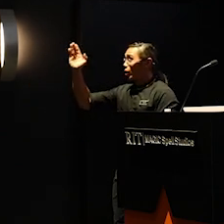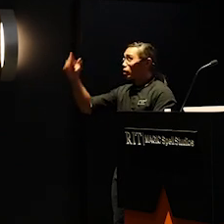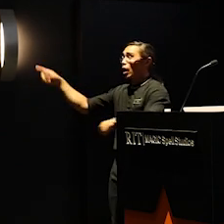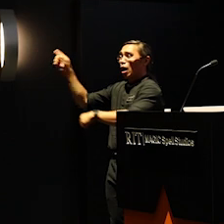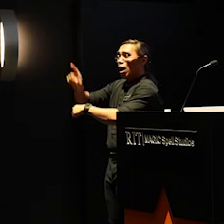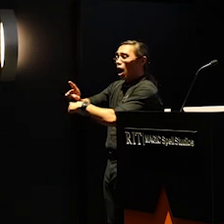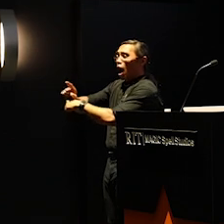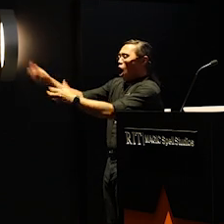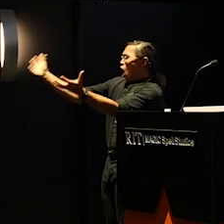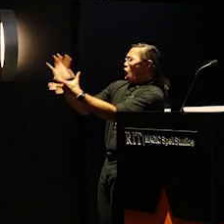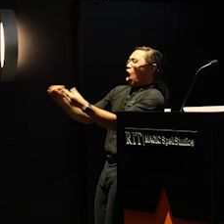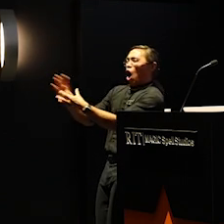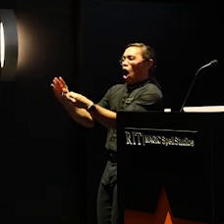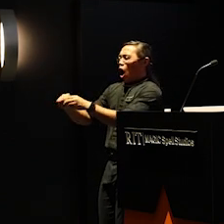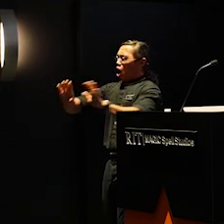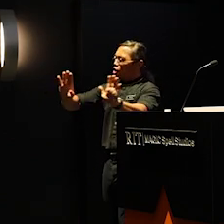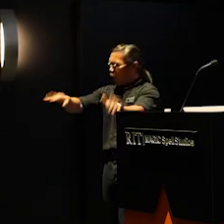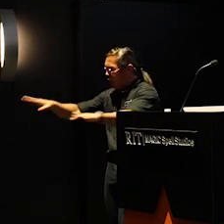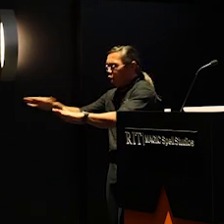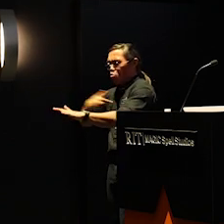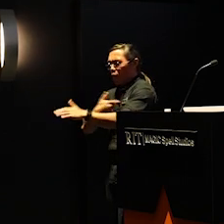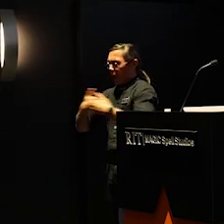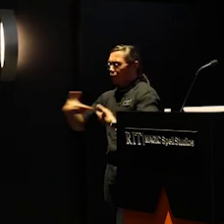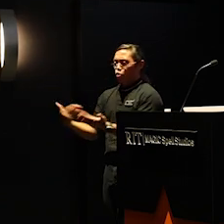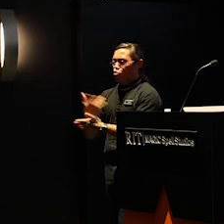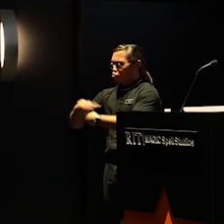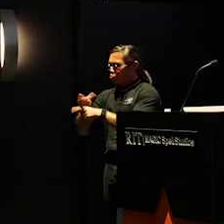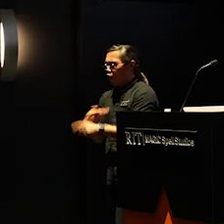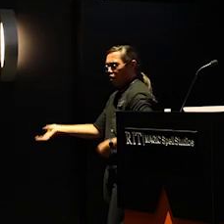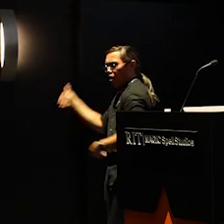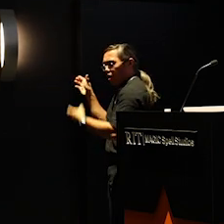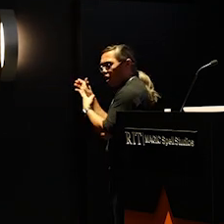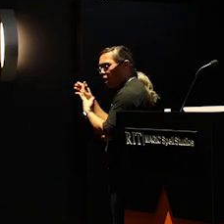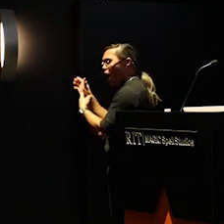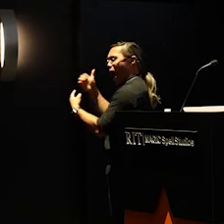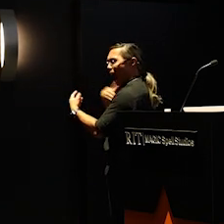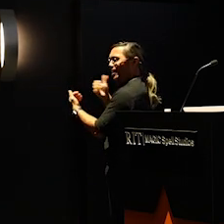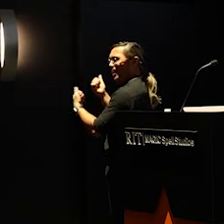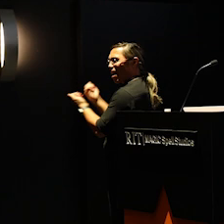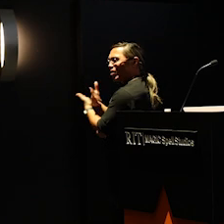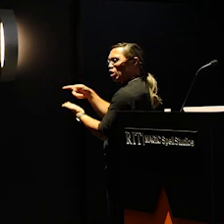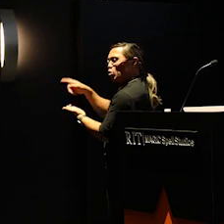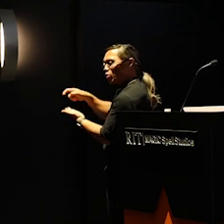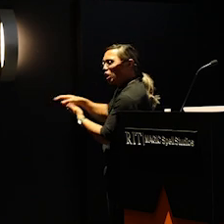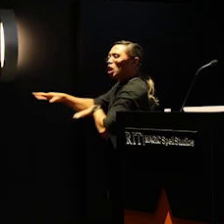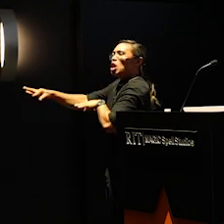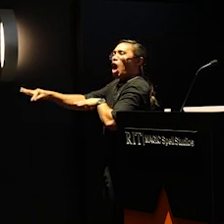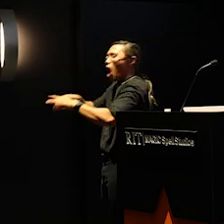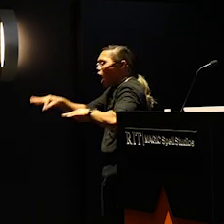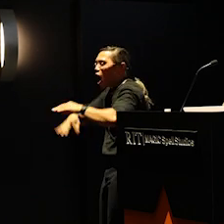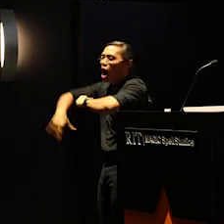out, that feeling, like you had to have it. You have to have this thing, and it is a product, and it is a backpack. And it is like, whether it's a label like Arc'teryx